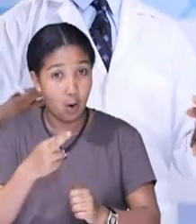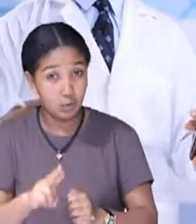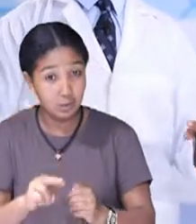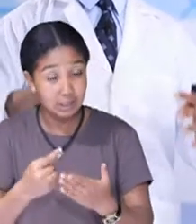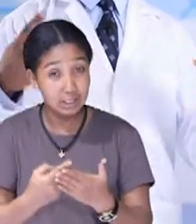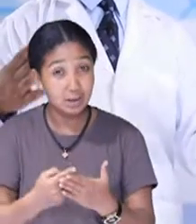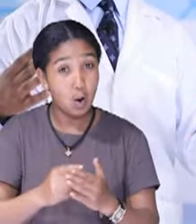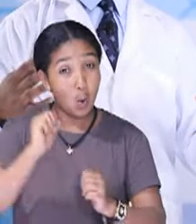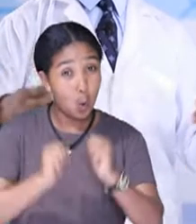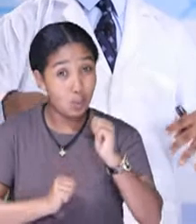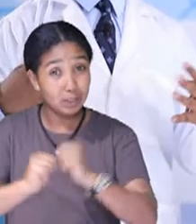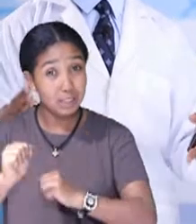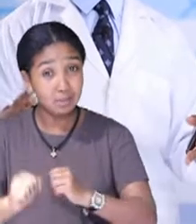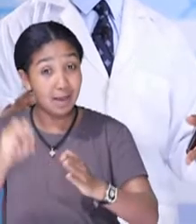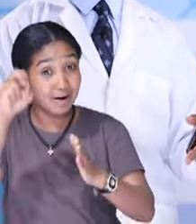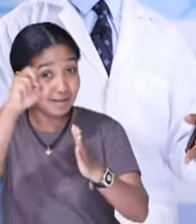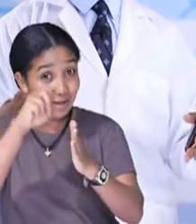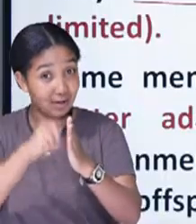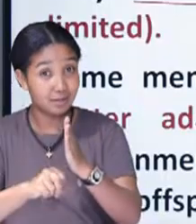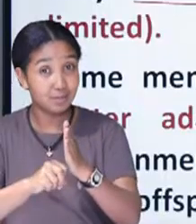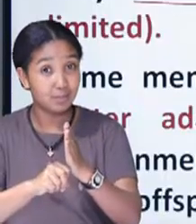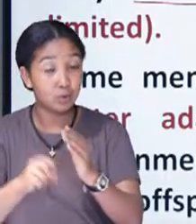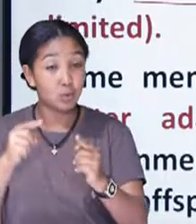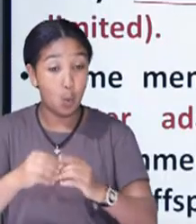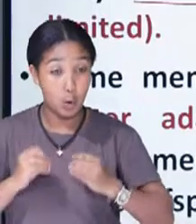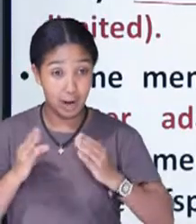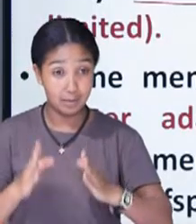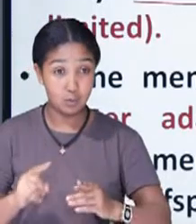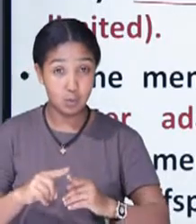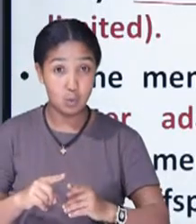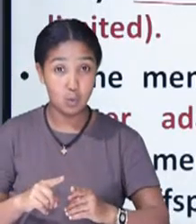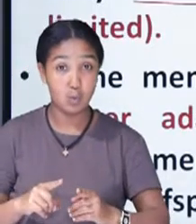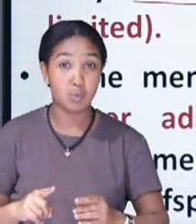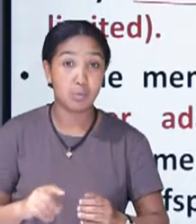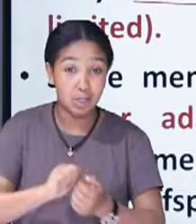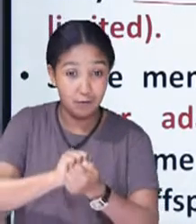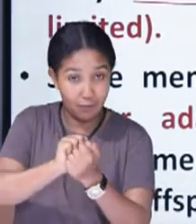or this competition may result to organisms to evolve